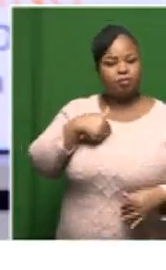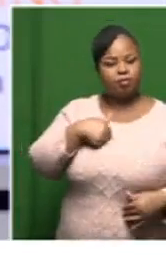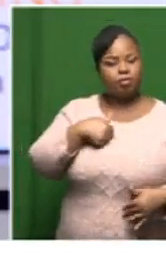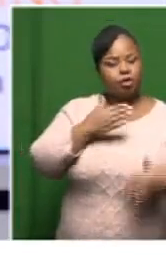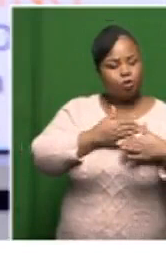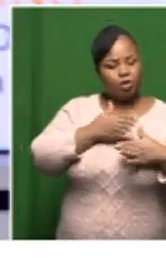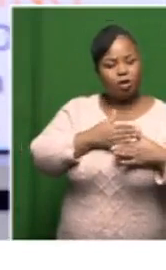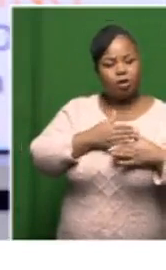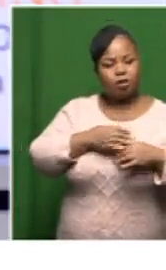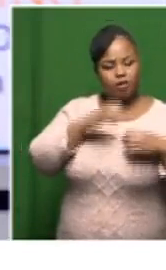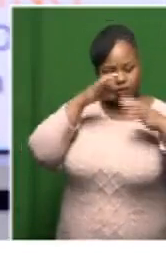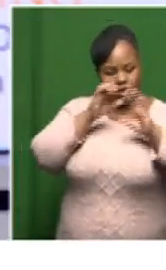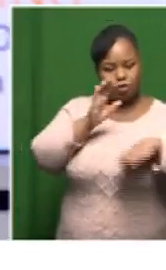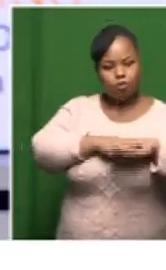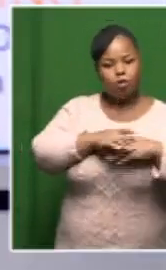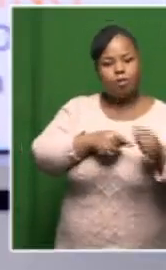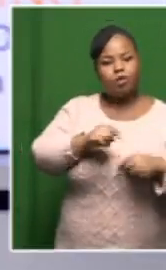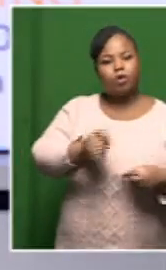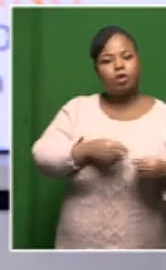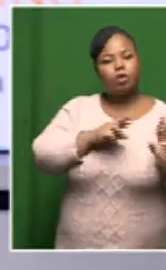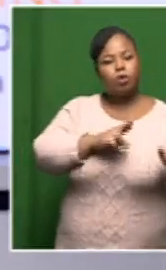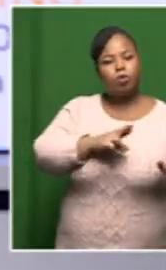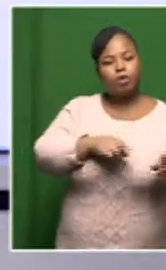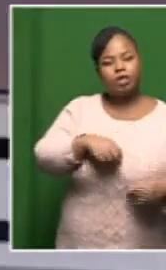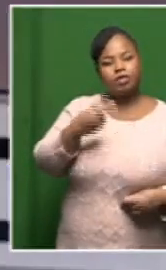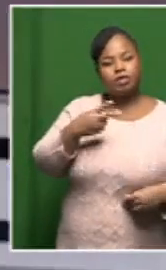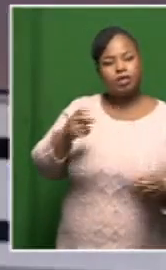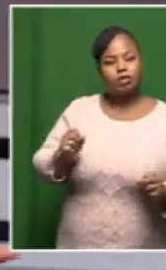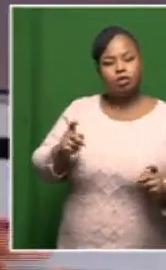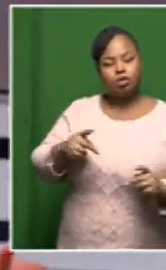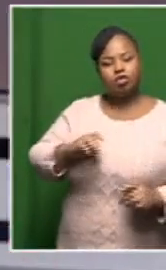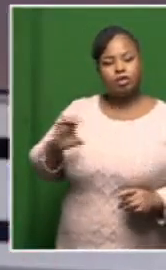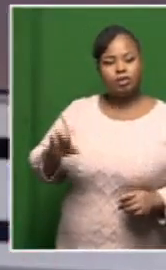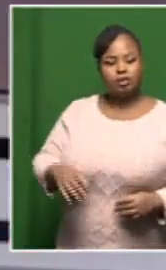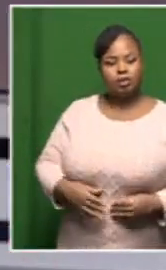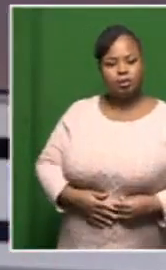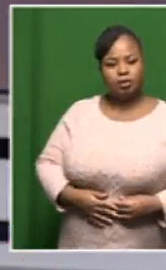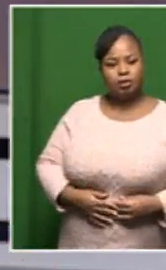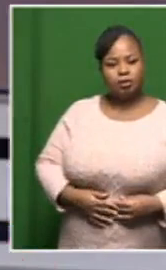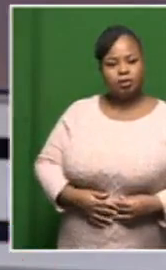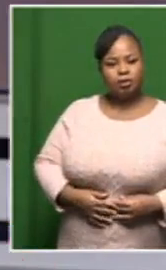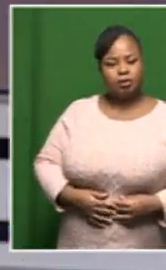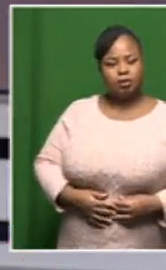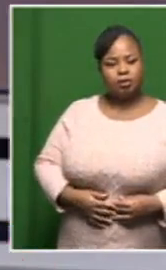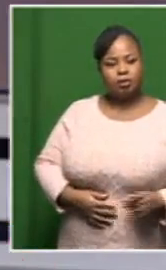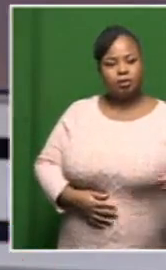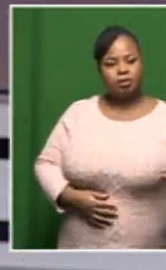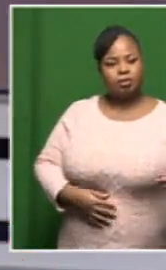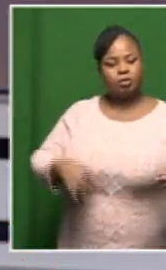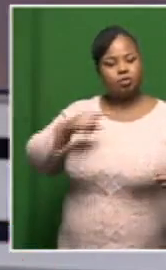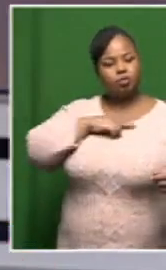that speaks of hope and a second chance, so yes. Why head into this direction, though, when it's all doom and gloom? Excuse me?